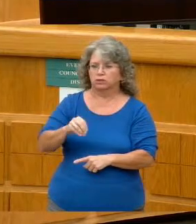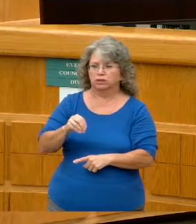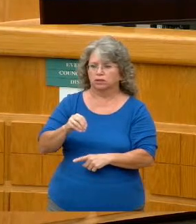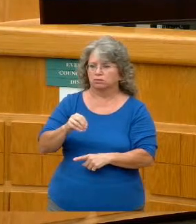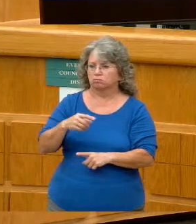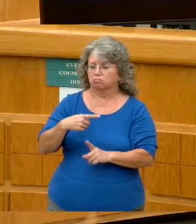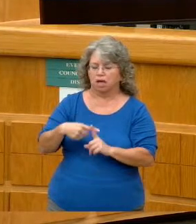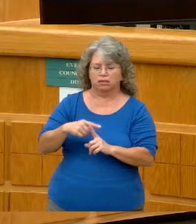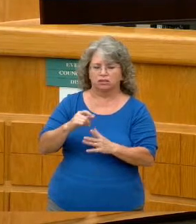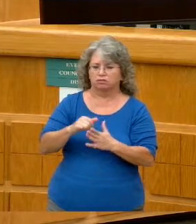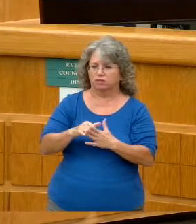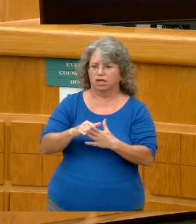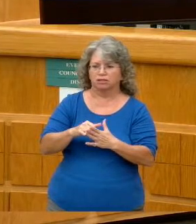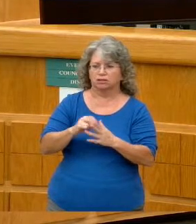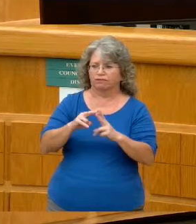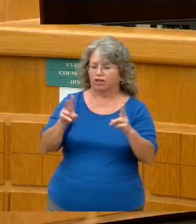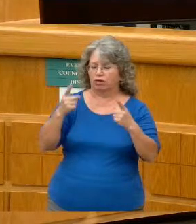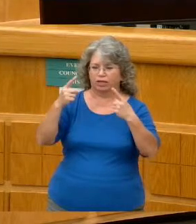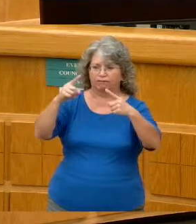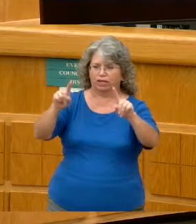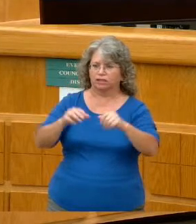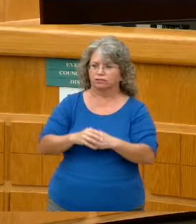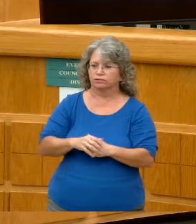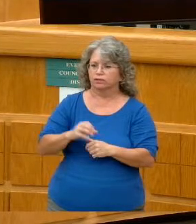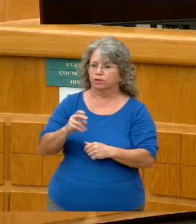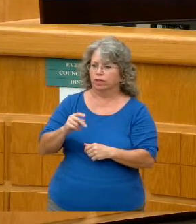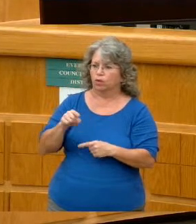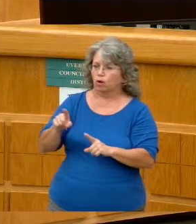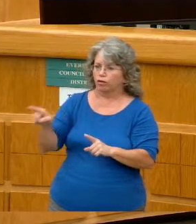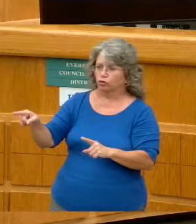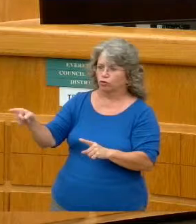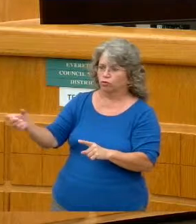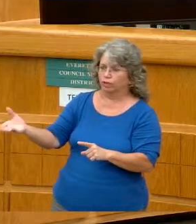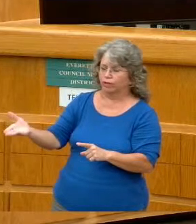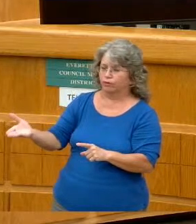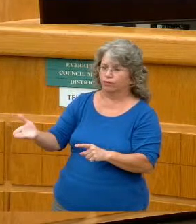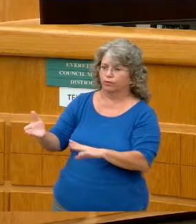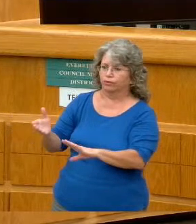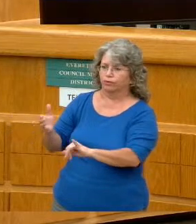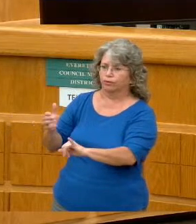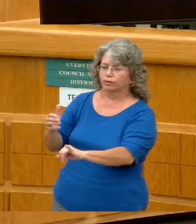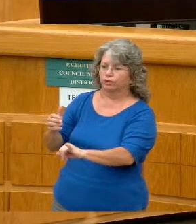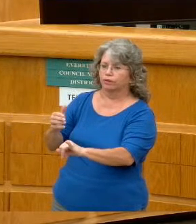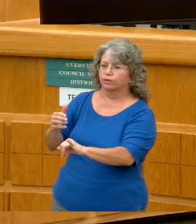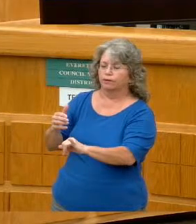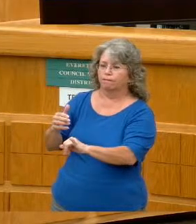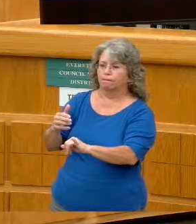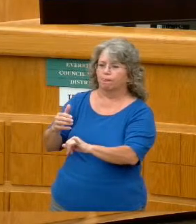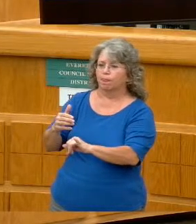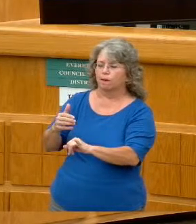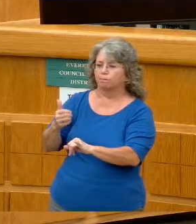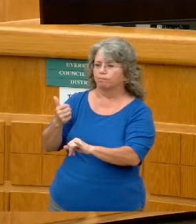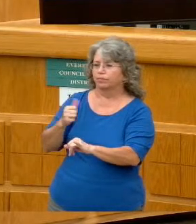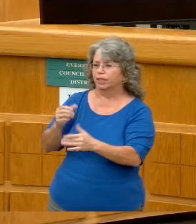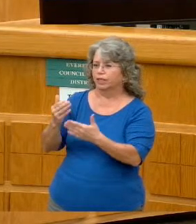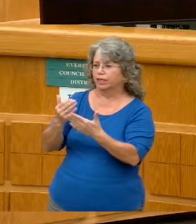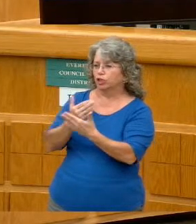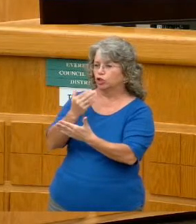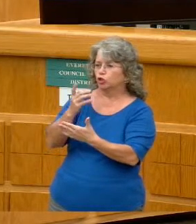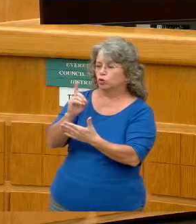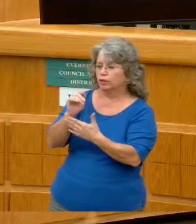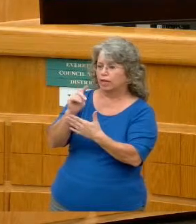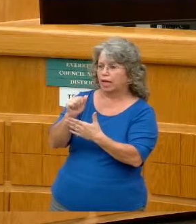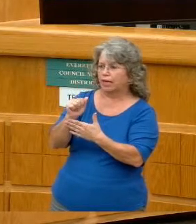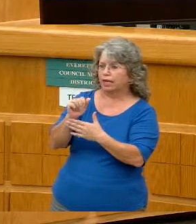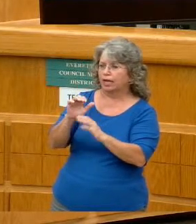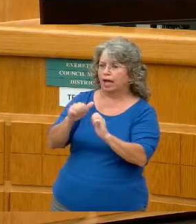100% positive it's very effective. Okay, and while you're still up there, is there any new data about how long